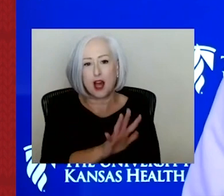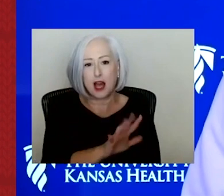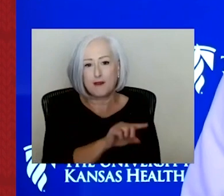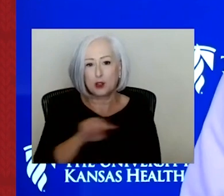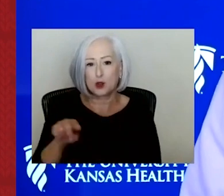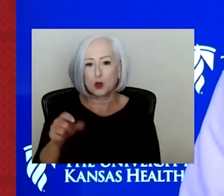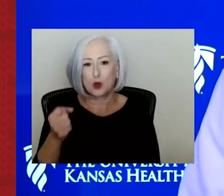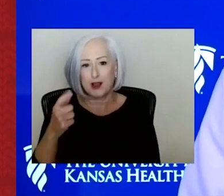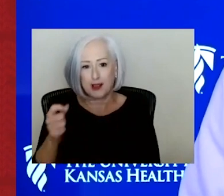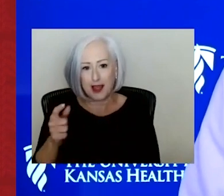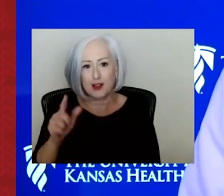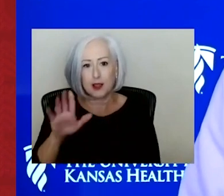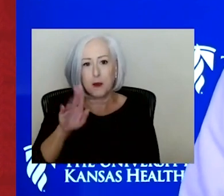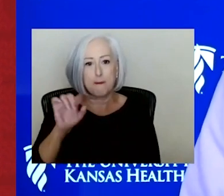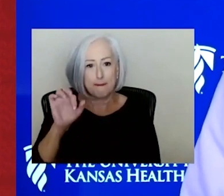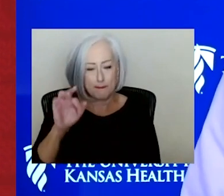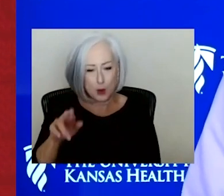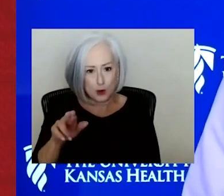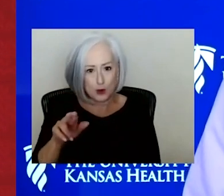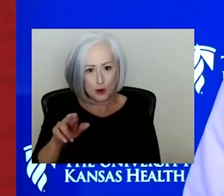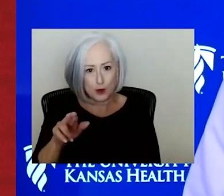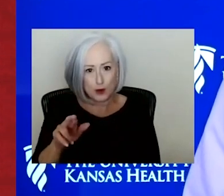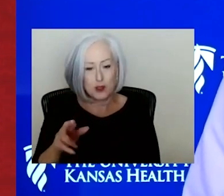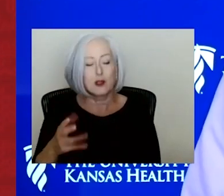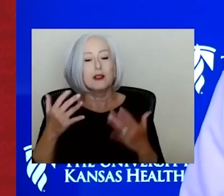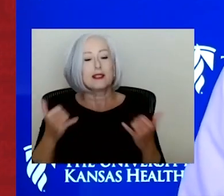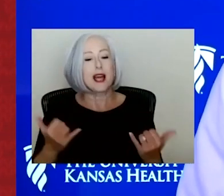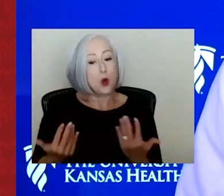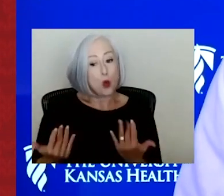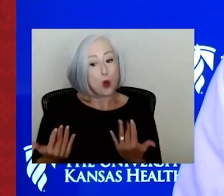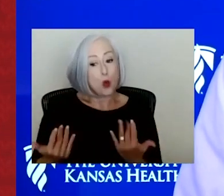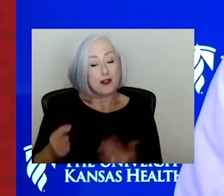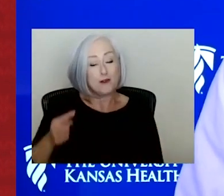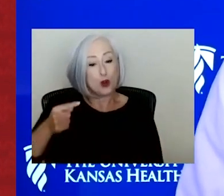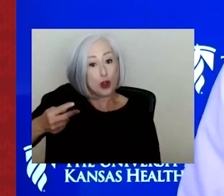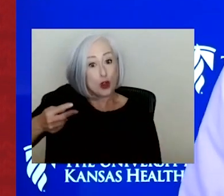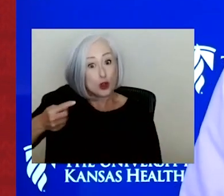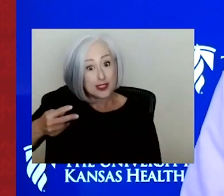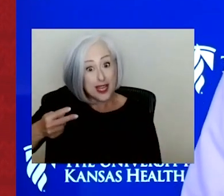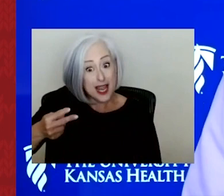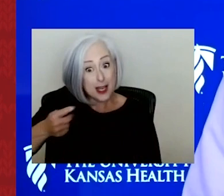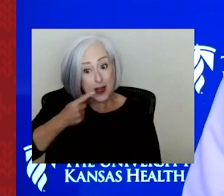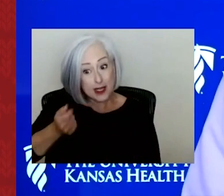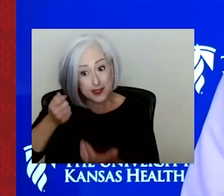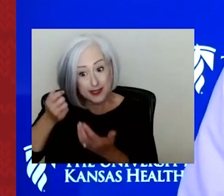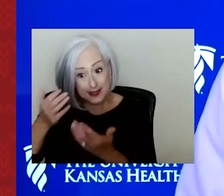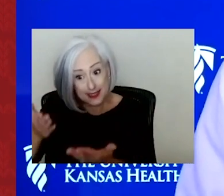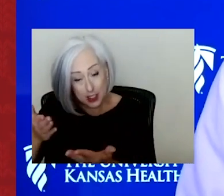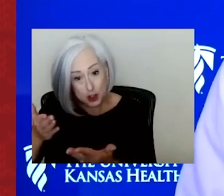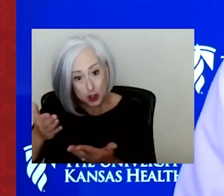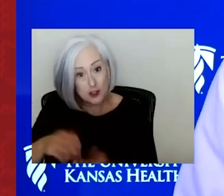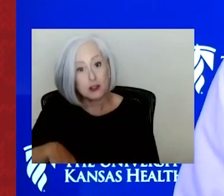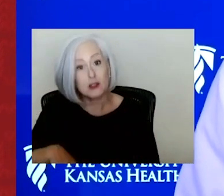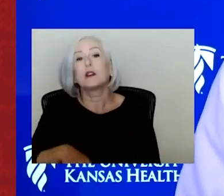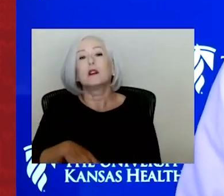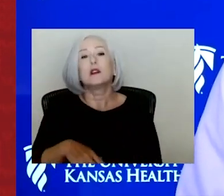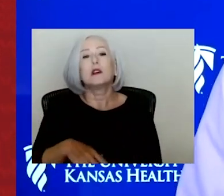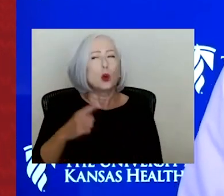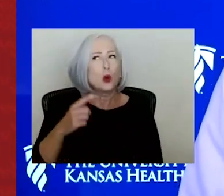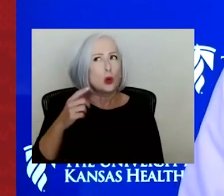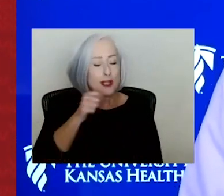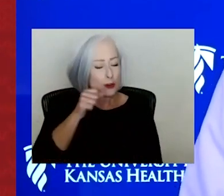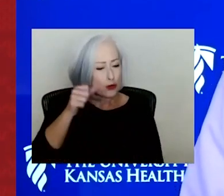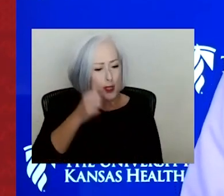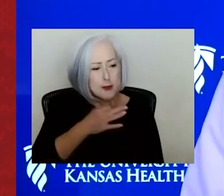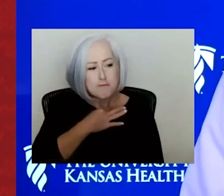for Thursday's recommendation. We had a question yesterday about will it be available as soon as it's approved or authorized. We are waiting for the